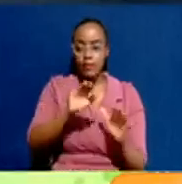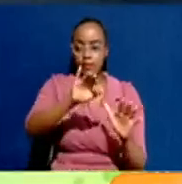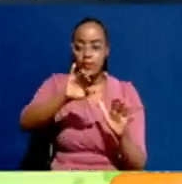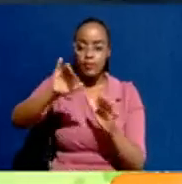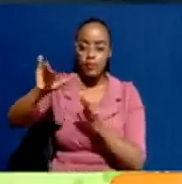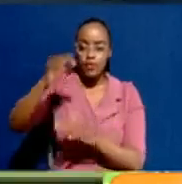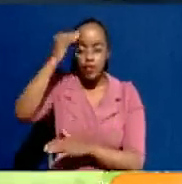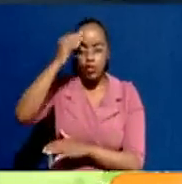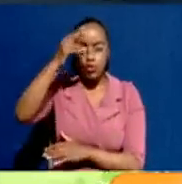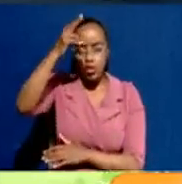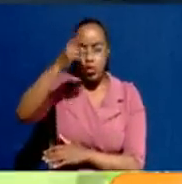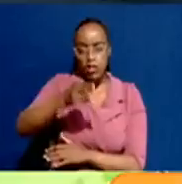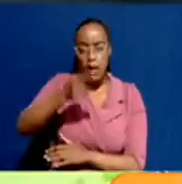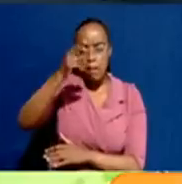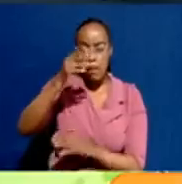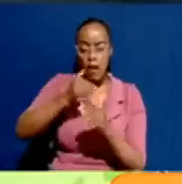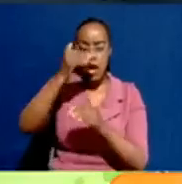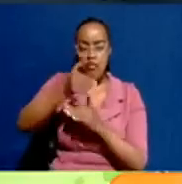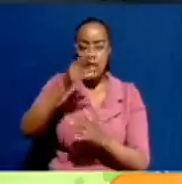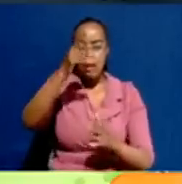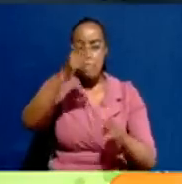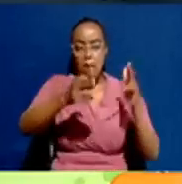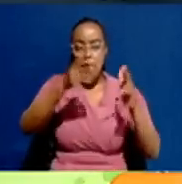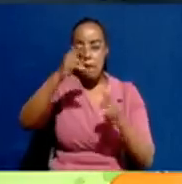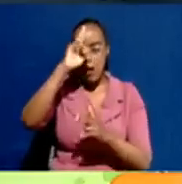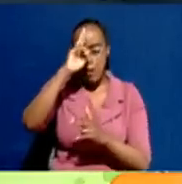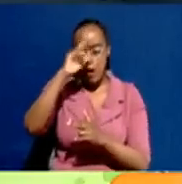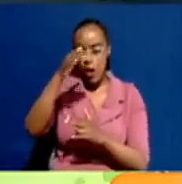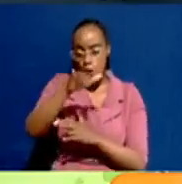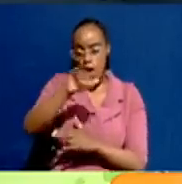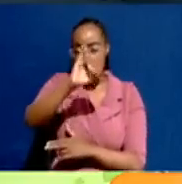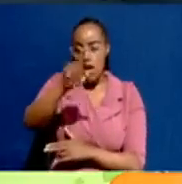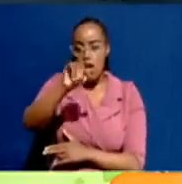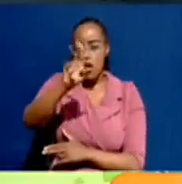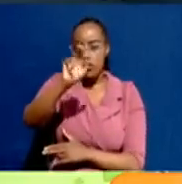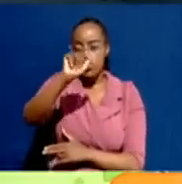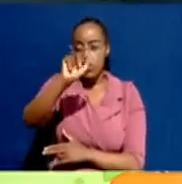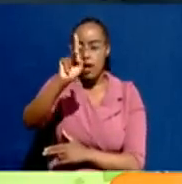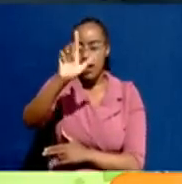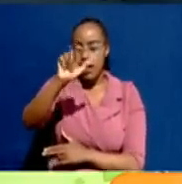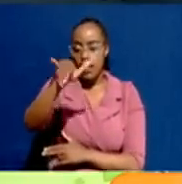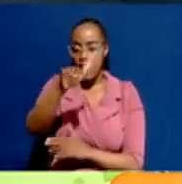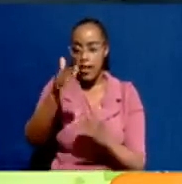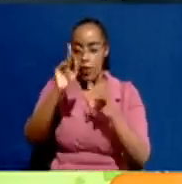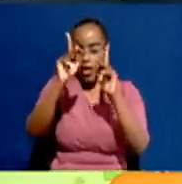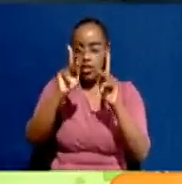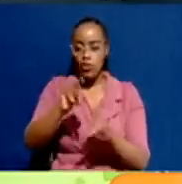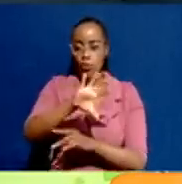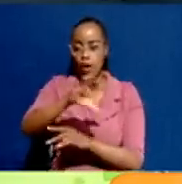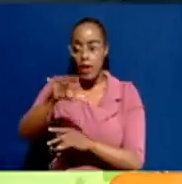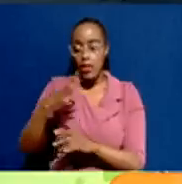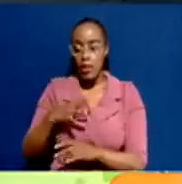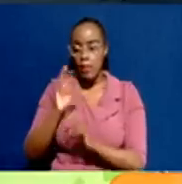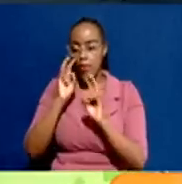Away from that, a student was shot dead following a shootout by police officers in Juakali area in Kisumu town on Tuesday. According to